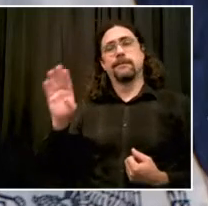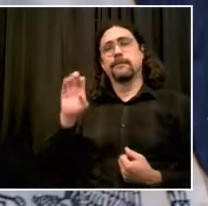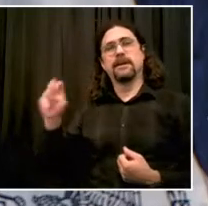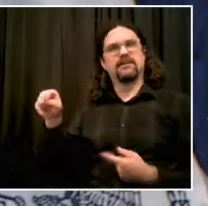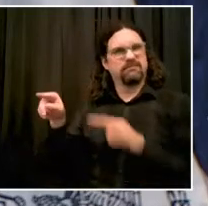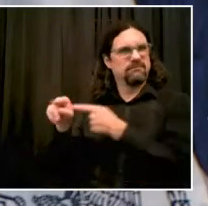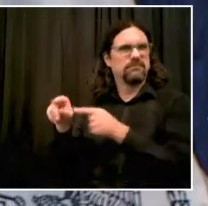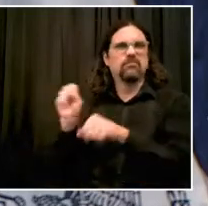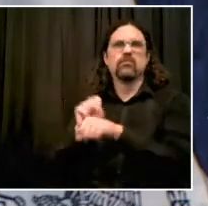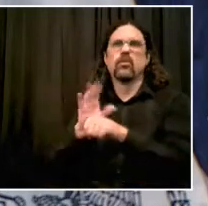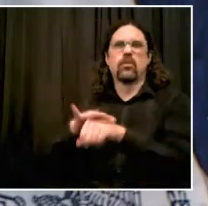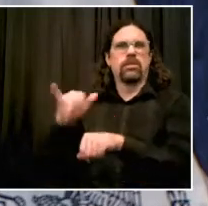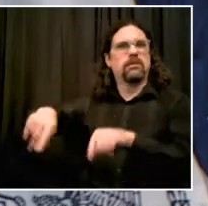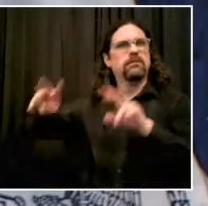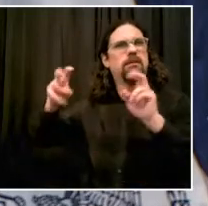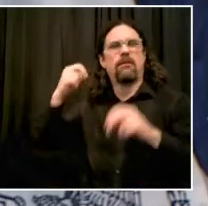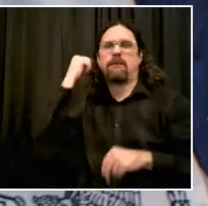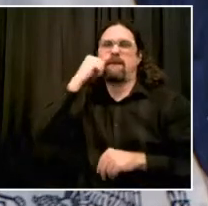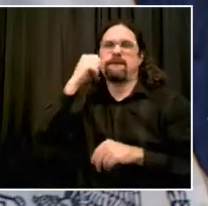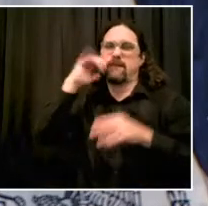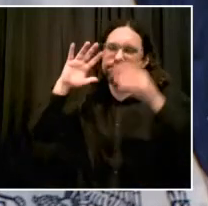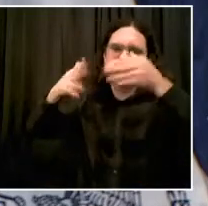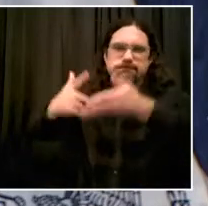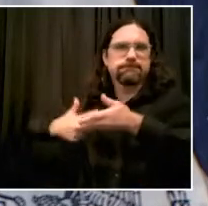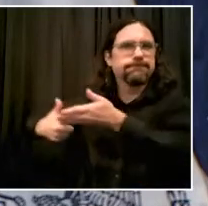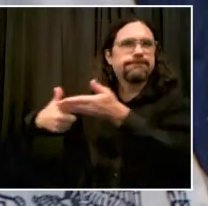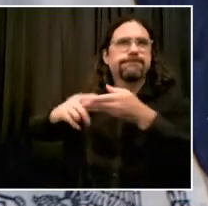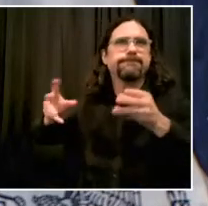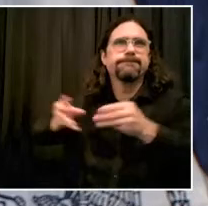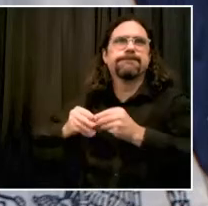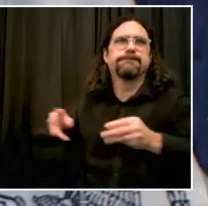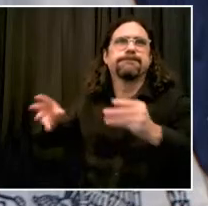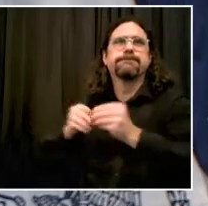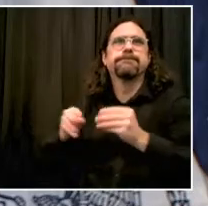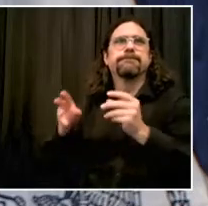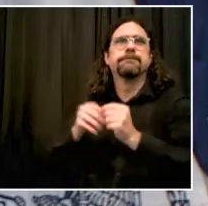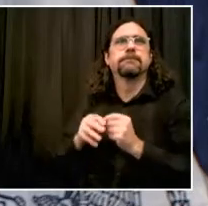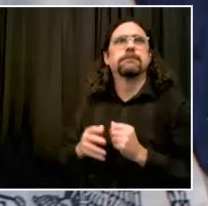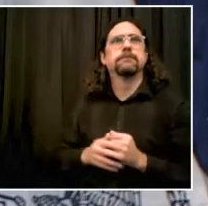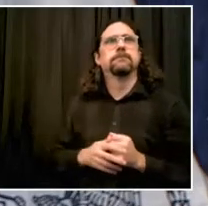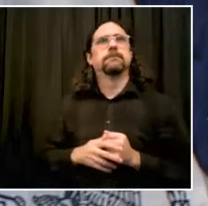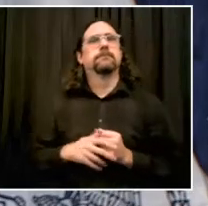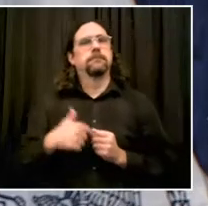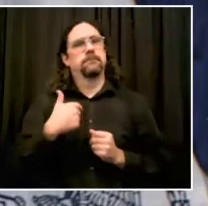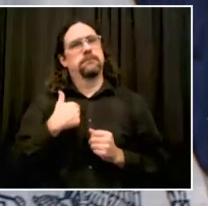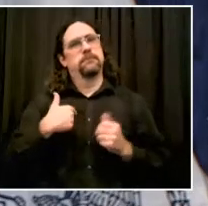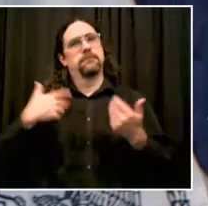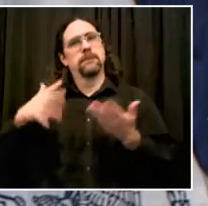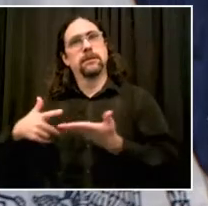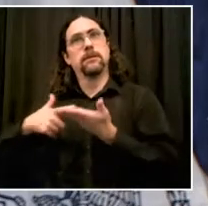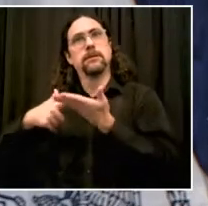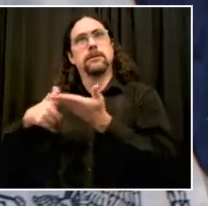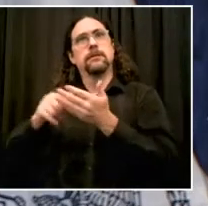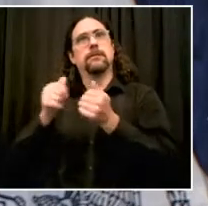I've spoken to from the beginning, I have to say, have shown a lot of confidence in the future of New York City. So that's ongoing work.